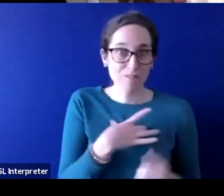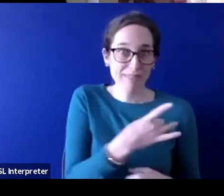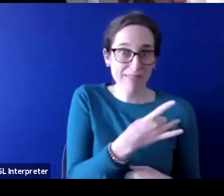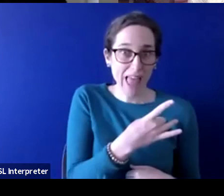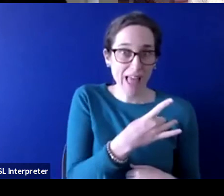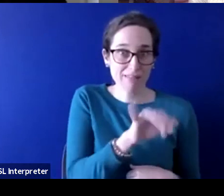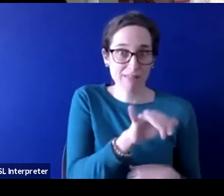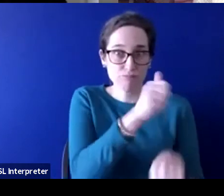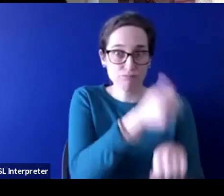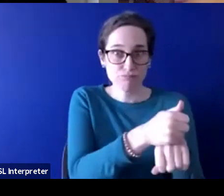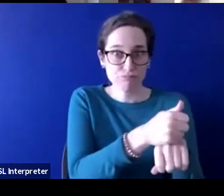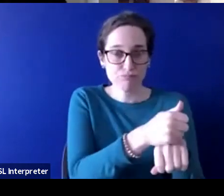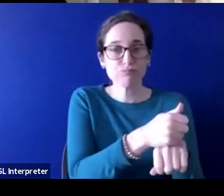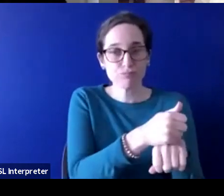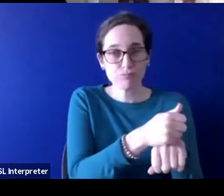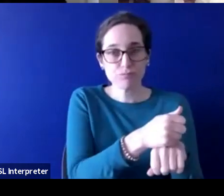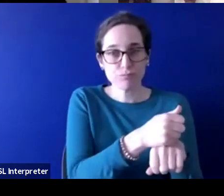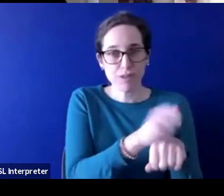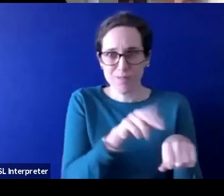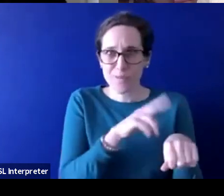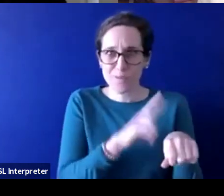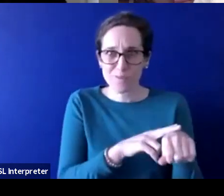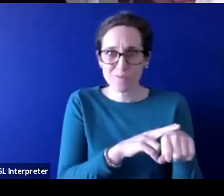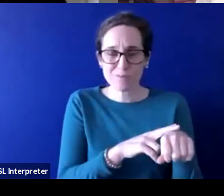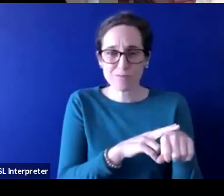been seeing you interact with, of course. So